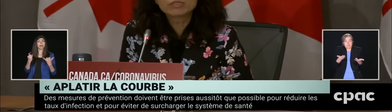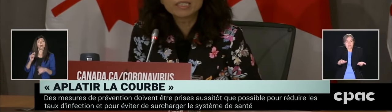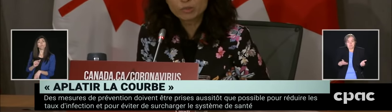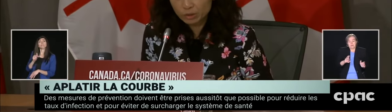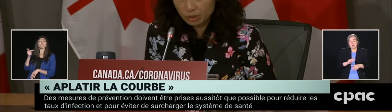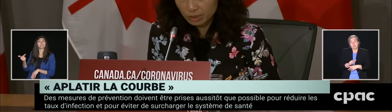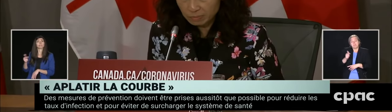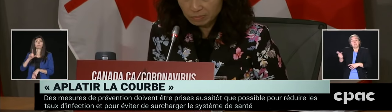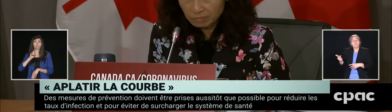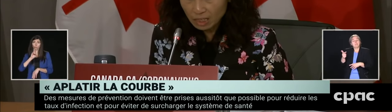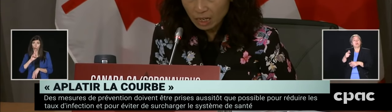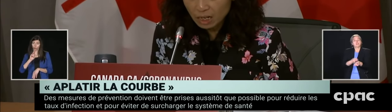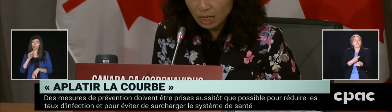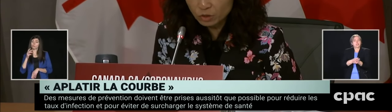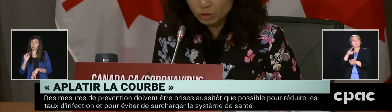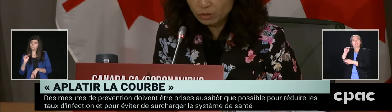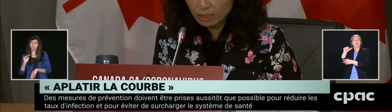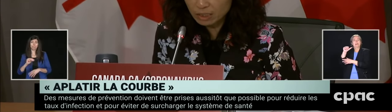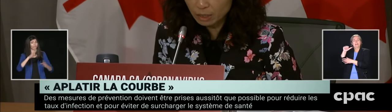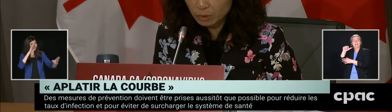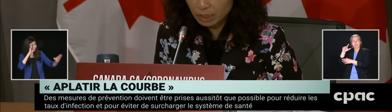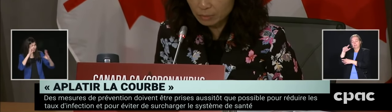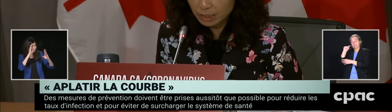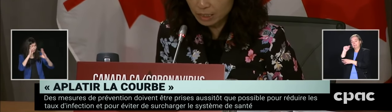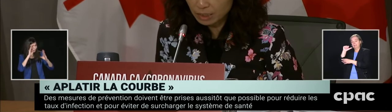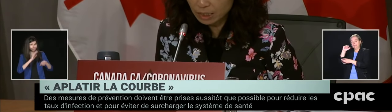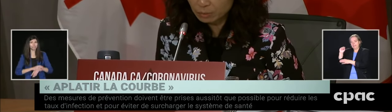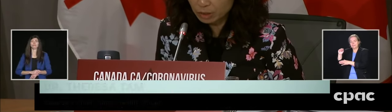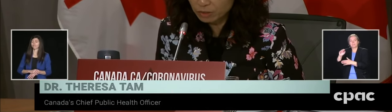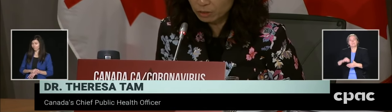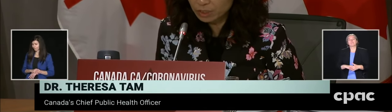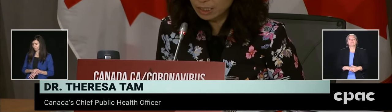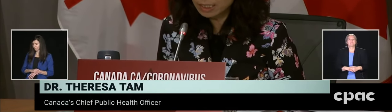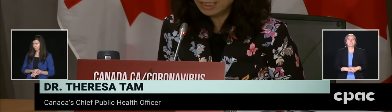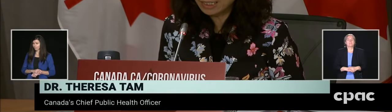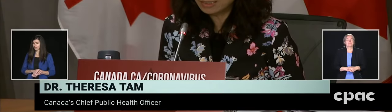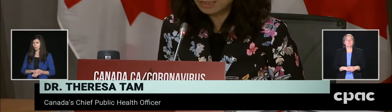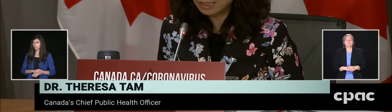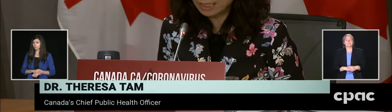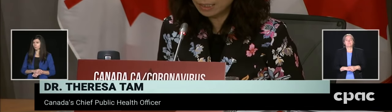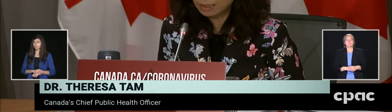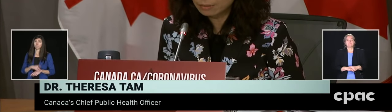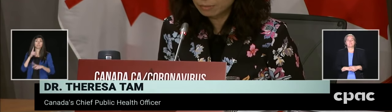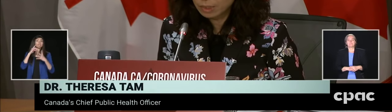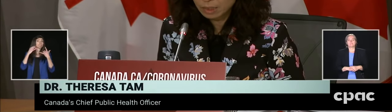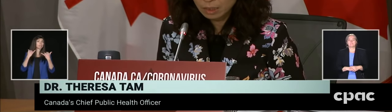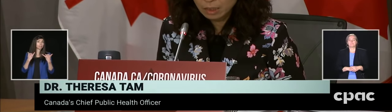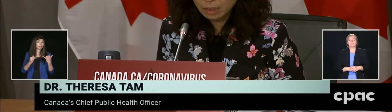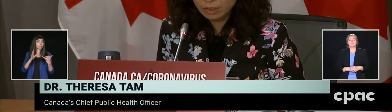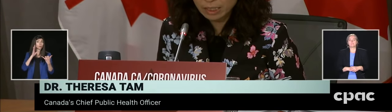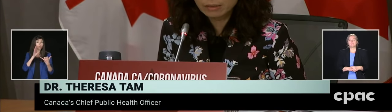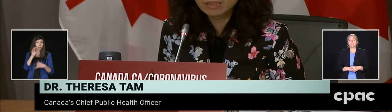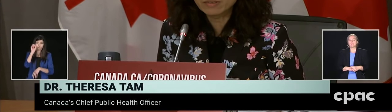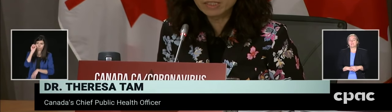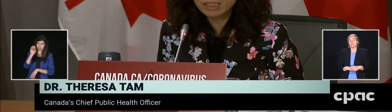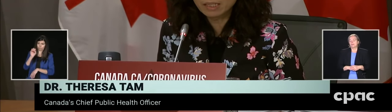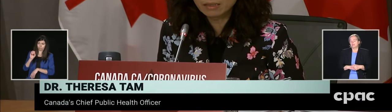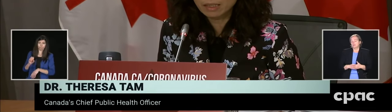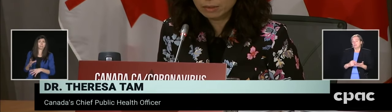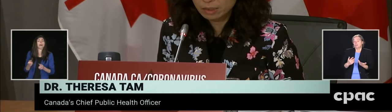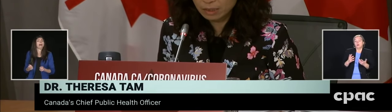Bonjour à toutes et à tous. As usual, I'll start with an update on the number of COVID-19 cases in Canada. There are now